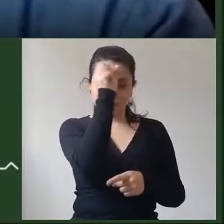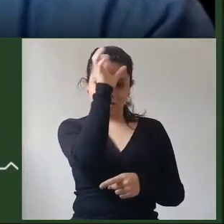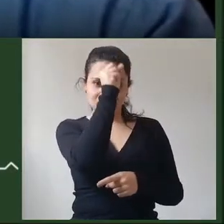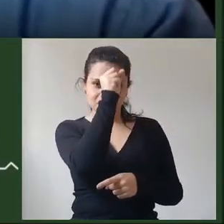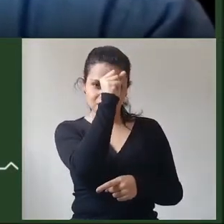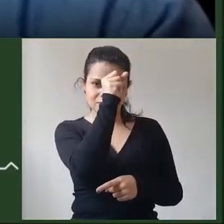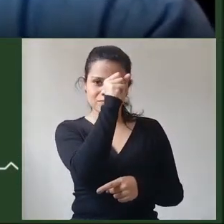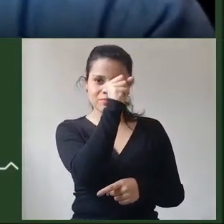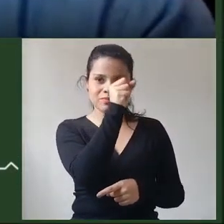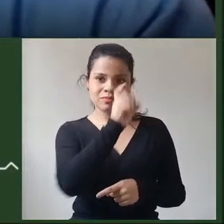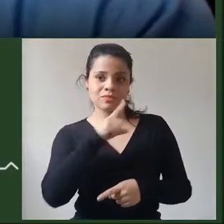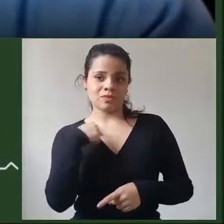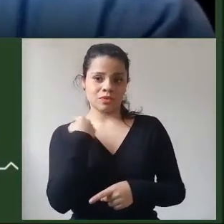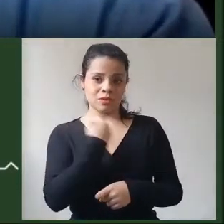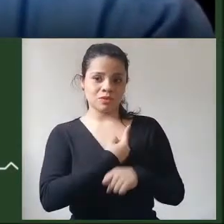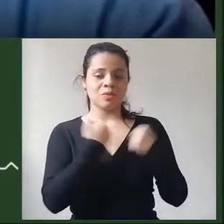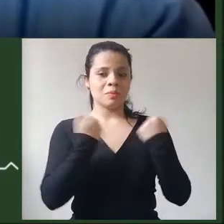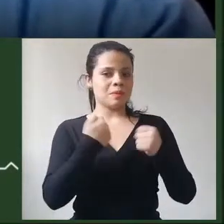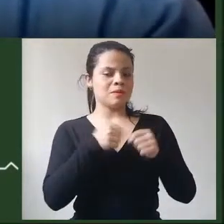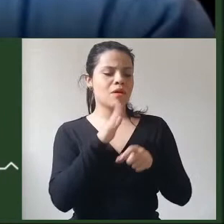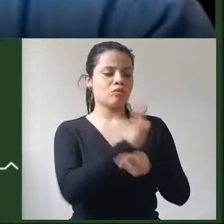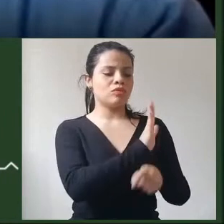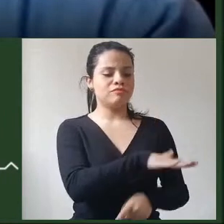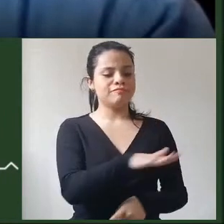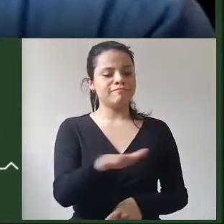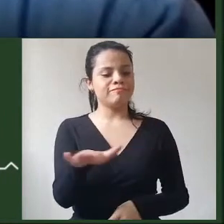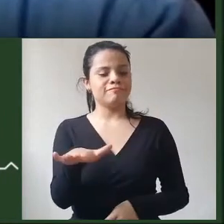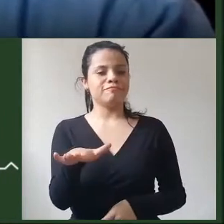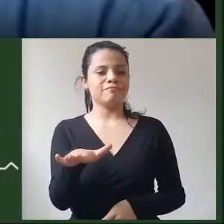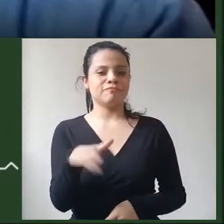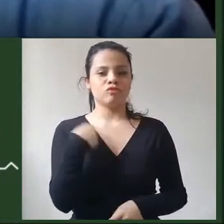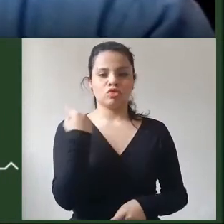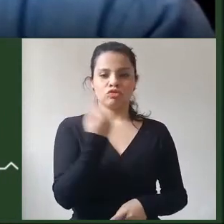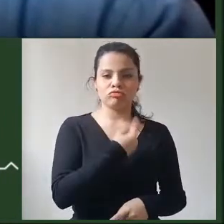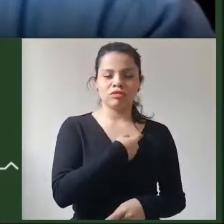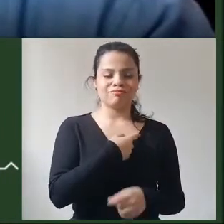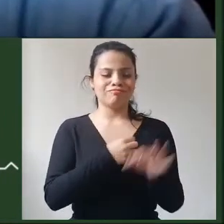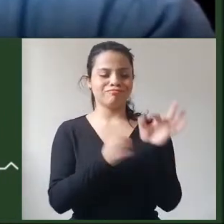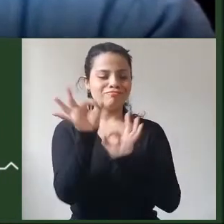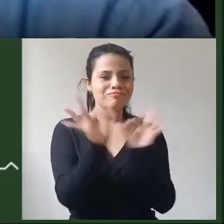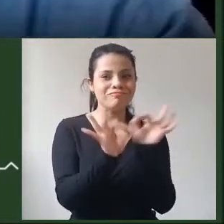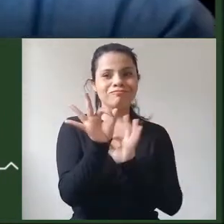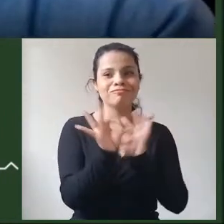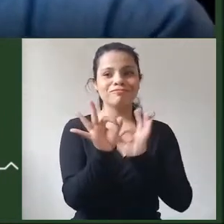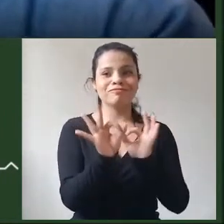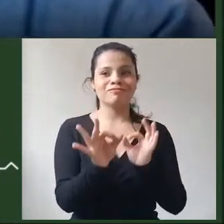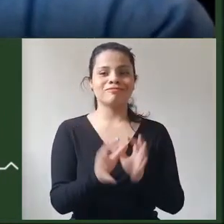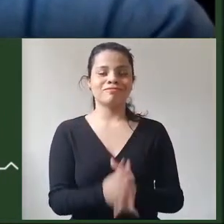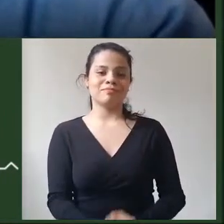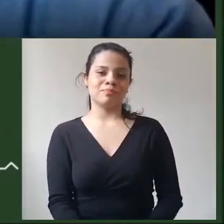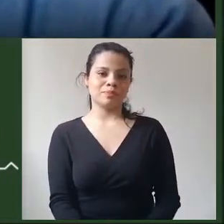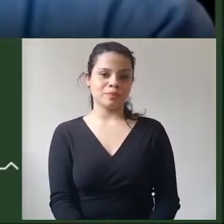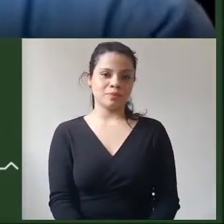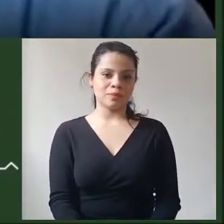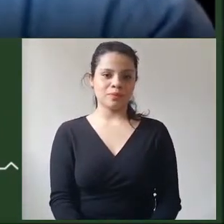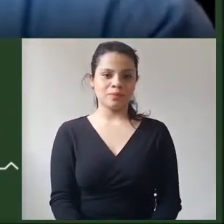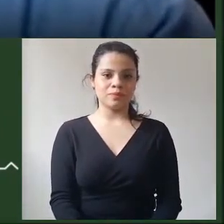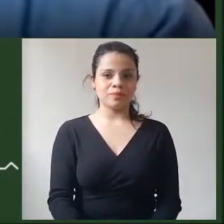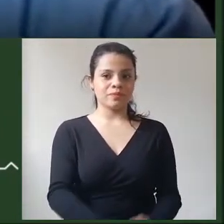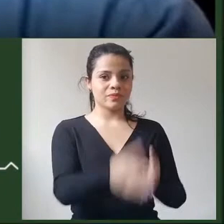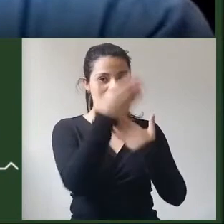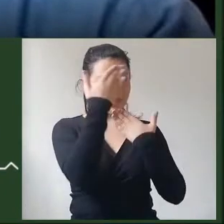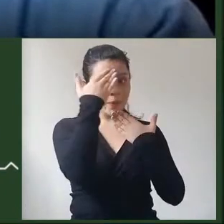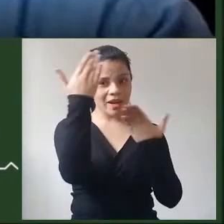ajuda nossa, e foi muito bom para mim compartilhar mais com as crianças. Então, toda uma combinação.